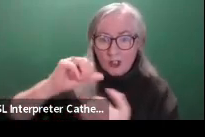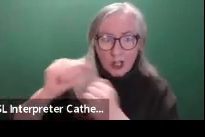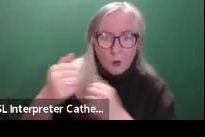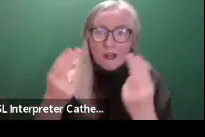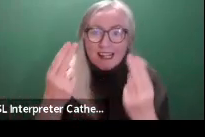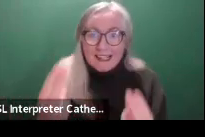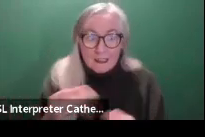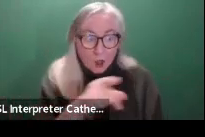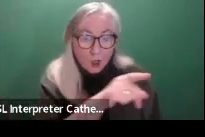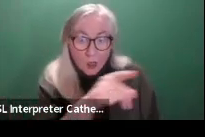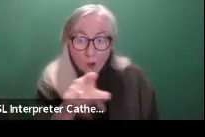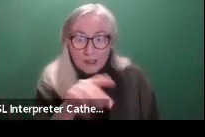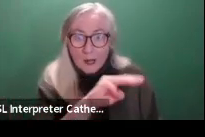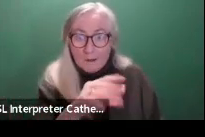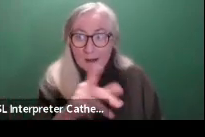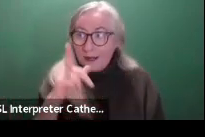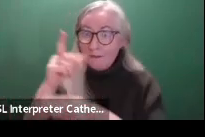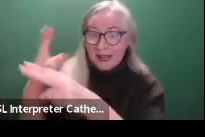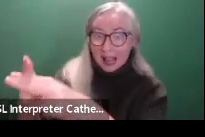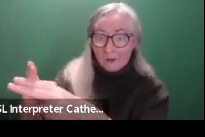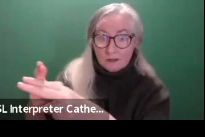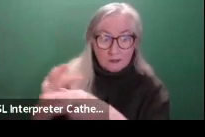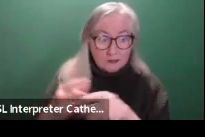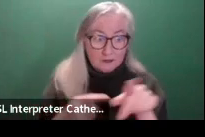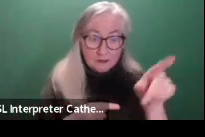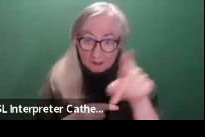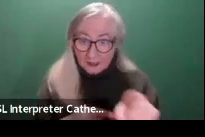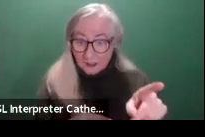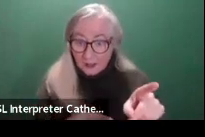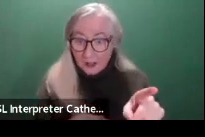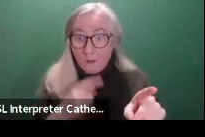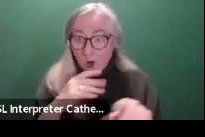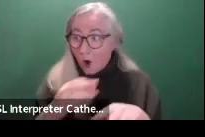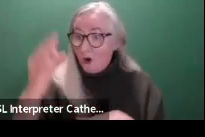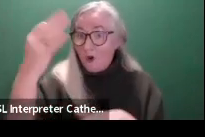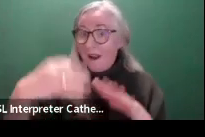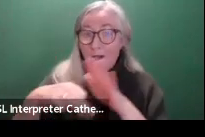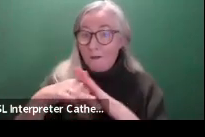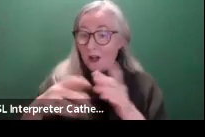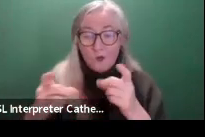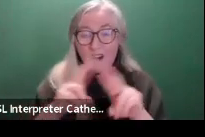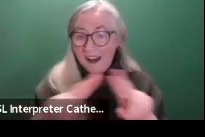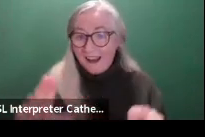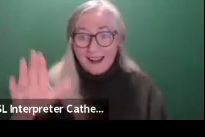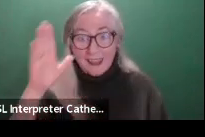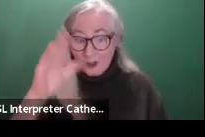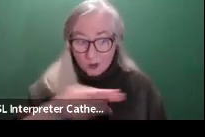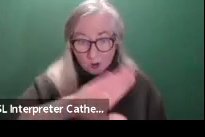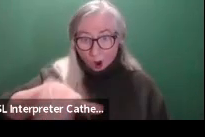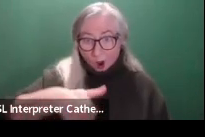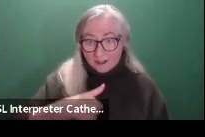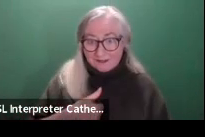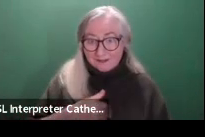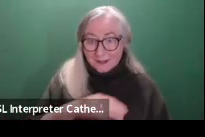to speak out, because, like it or not, governments don't tend to listen to people like us.